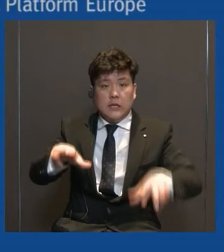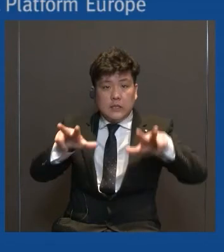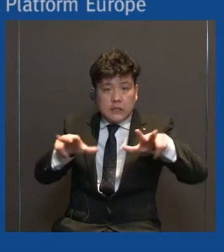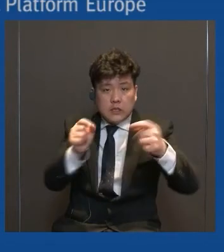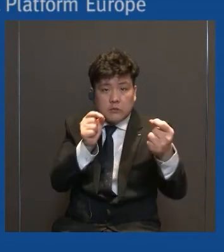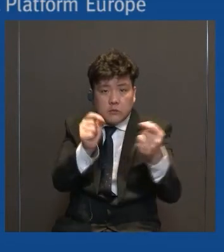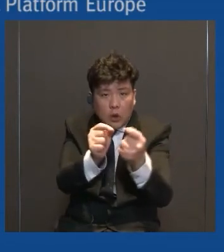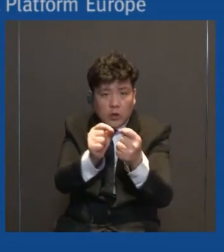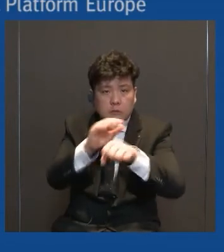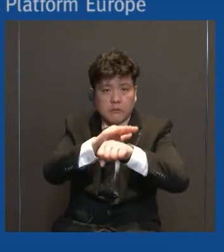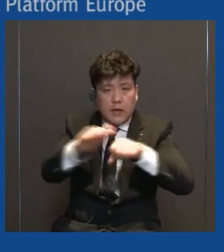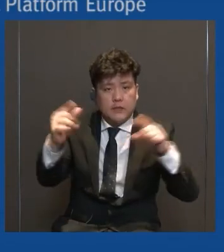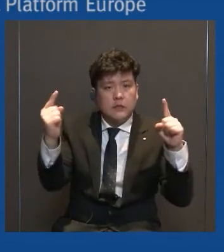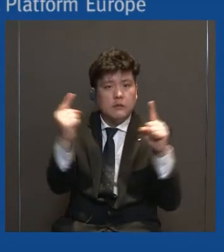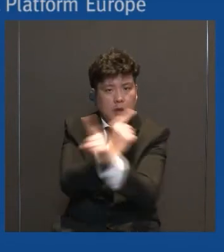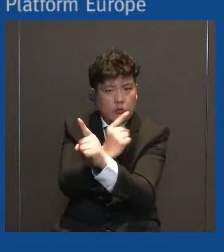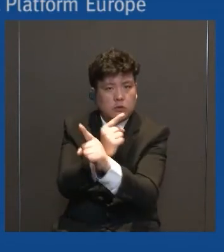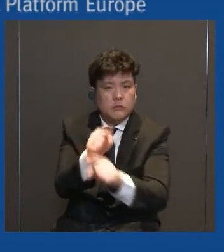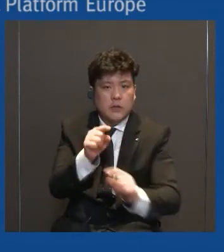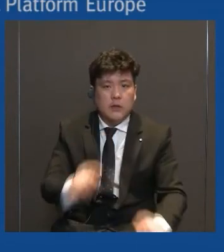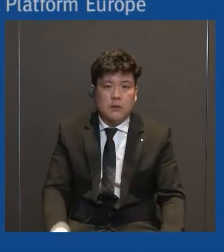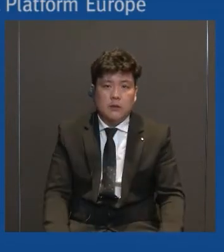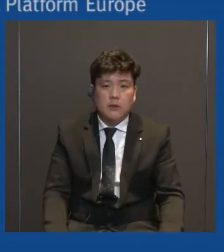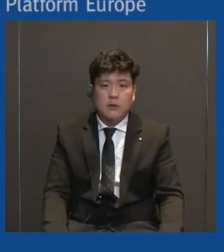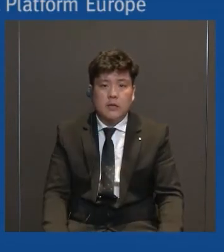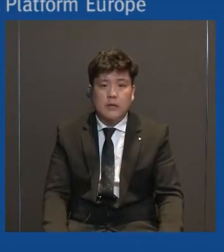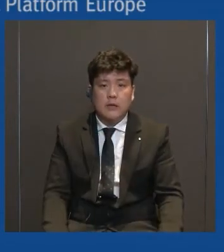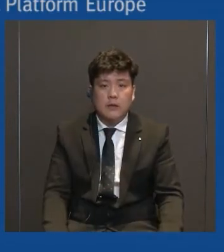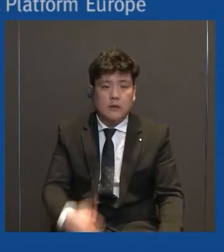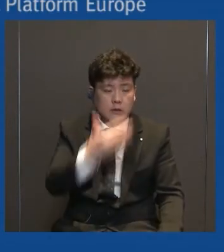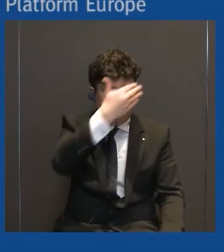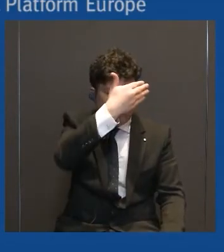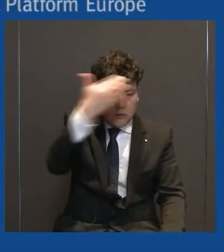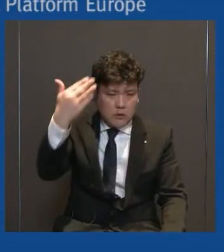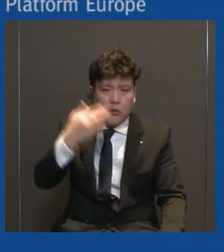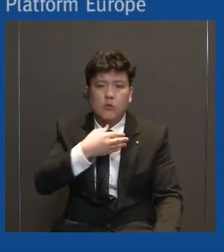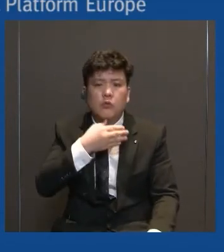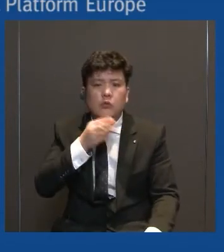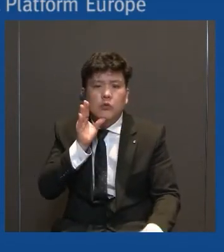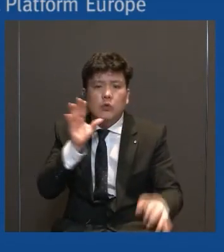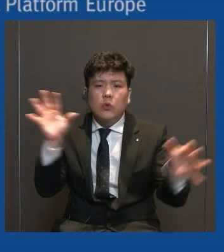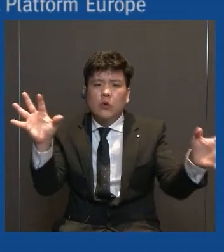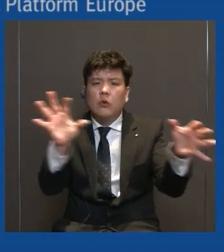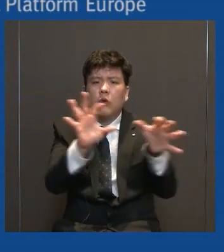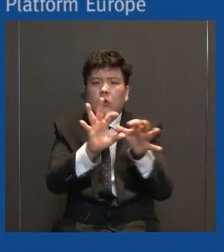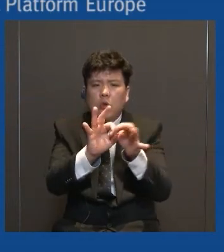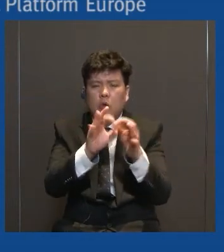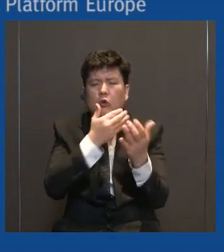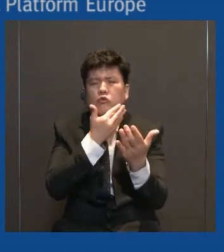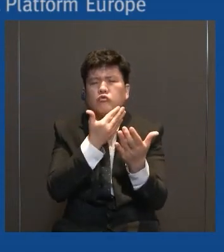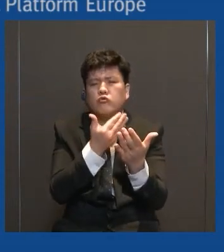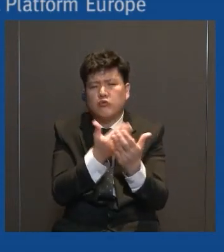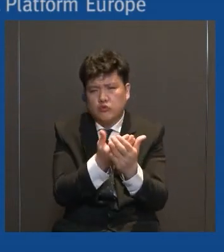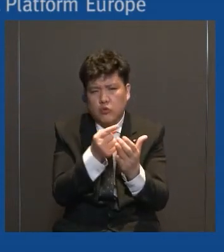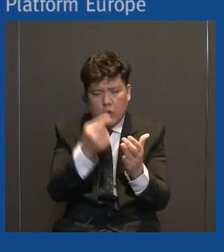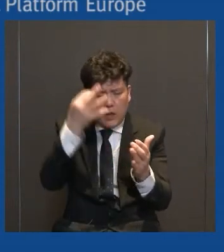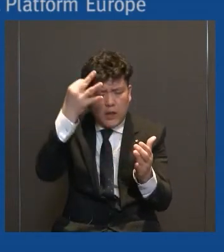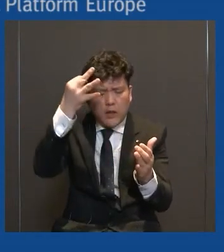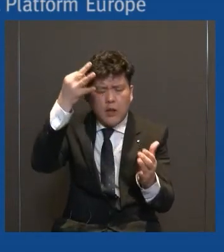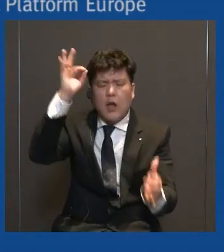aging and the importance of intergenerational solidarity and of active and healthy aging. But the problem is that they have not done